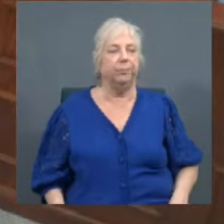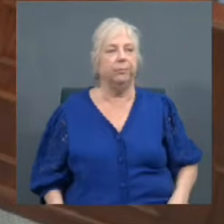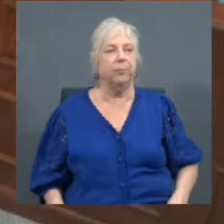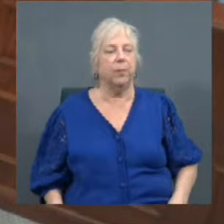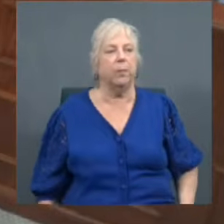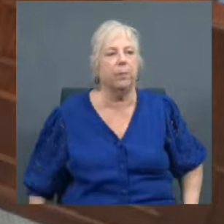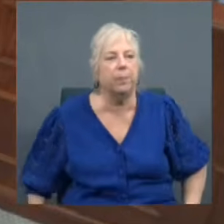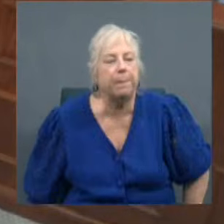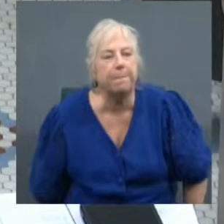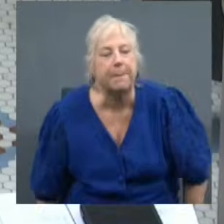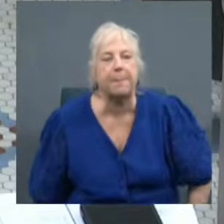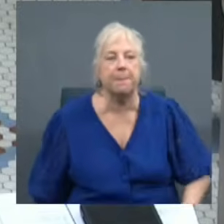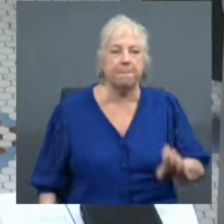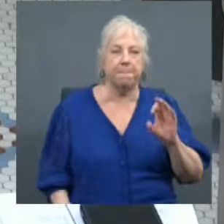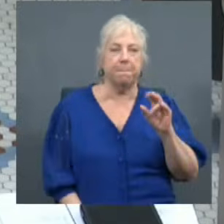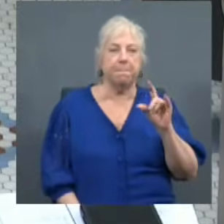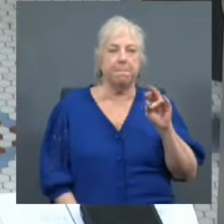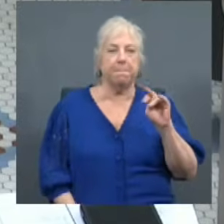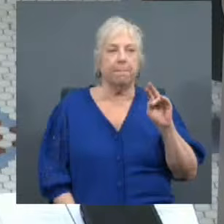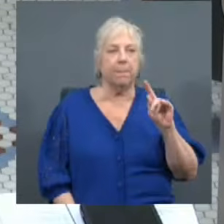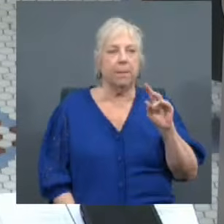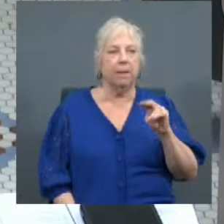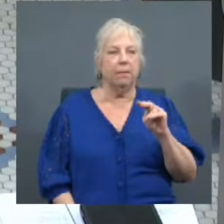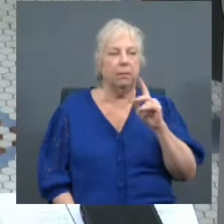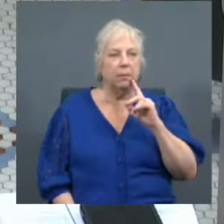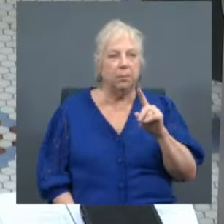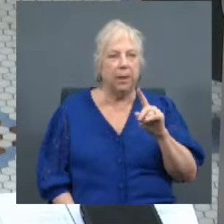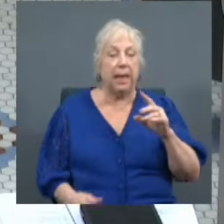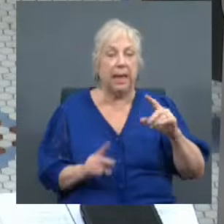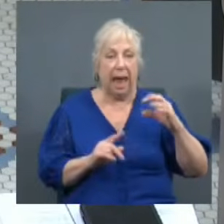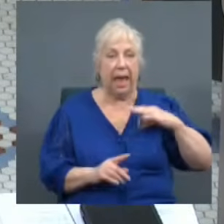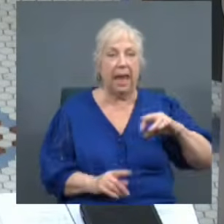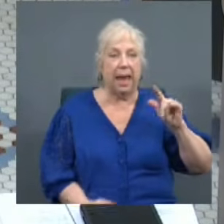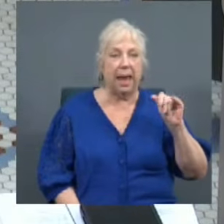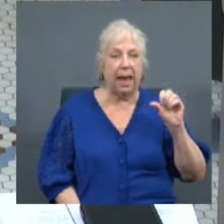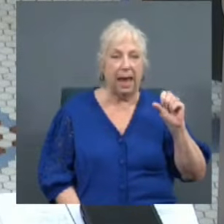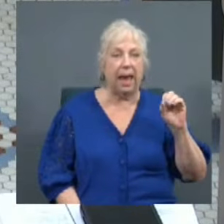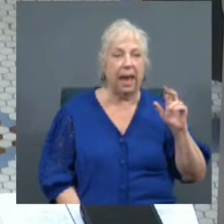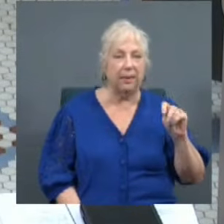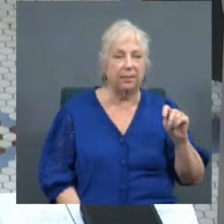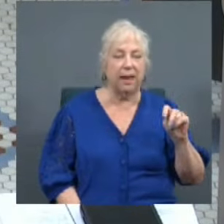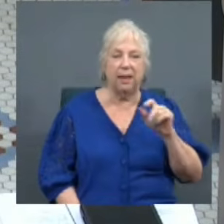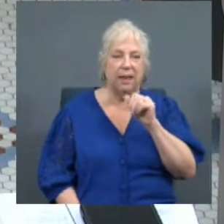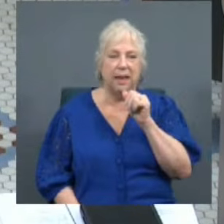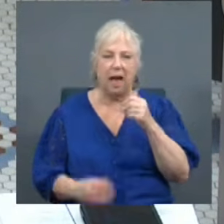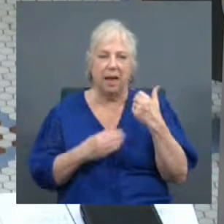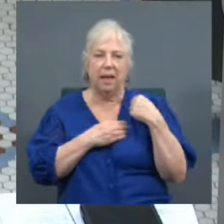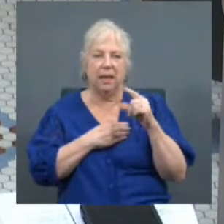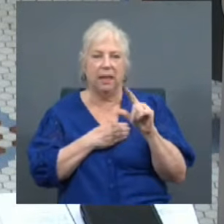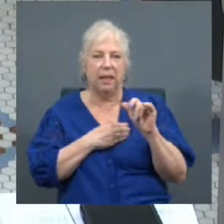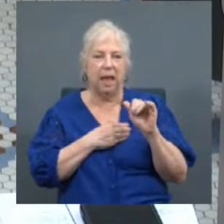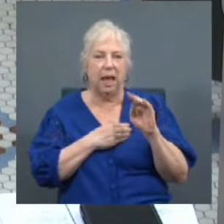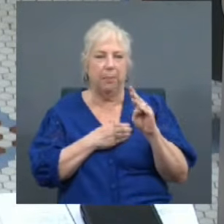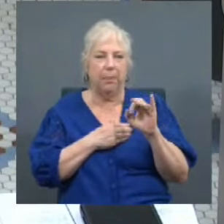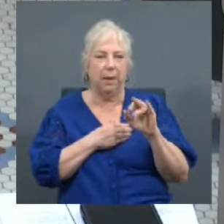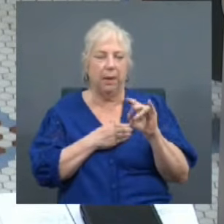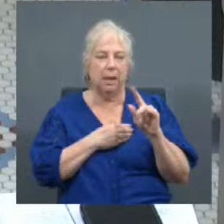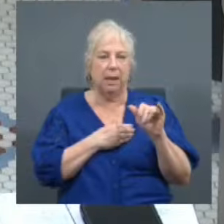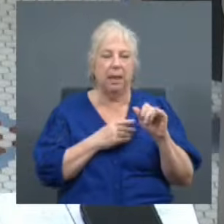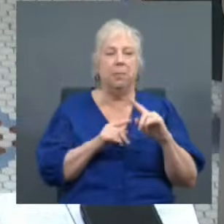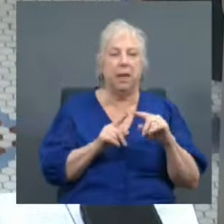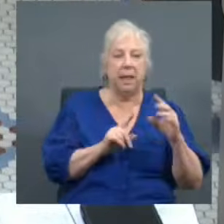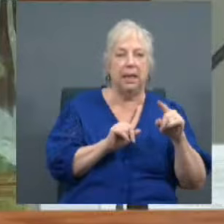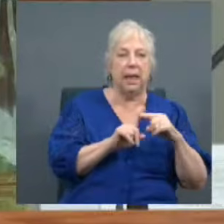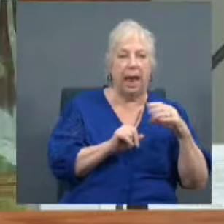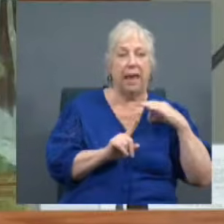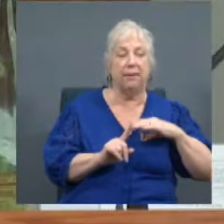So for the Clinton Bridge, it'd be capital asset first. So it'd be an asset as opposed to a liability on our balance sheet. Okay. So how do